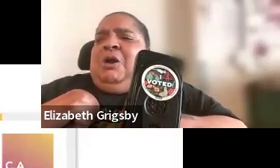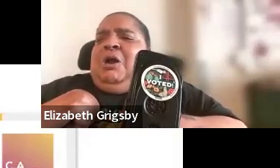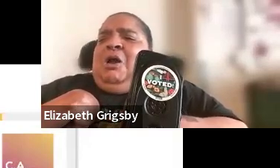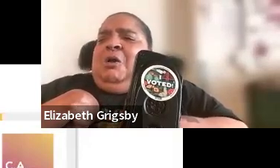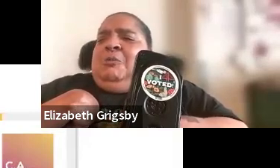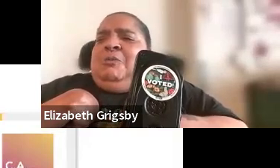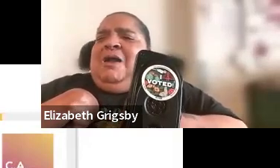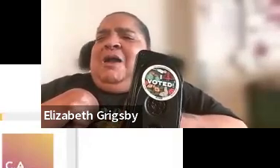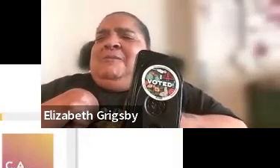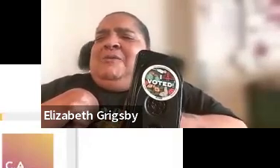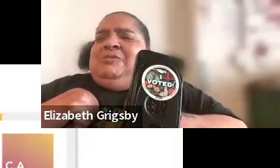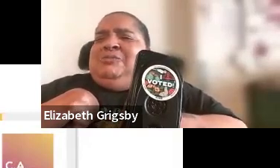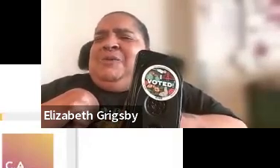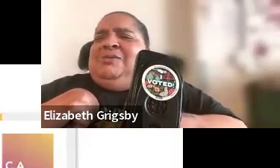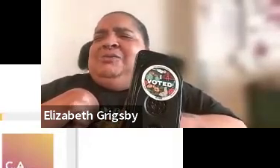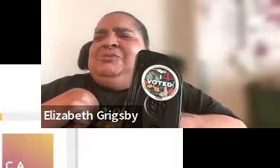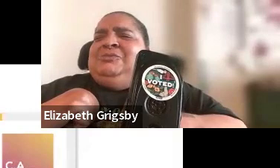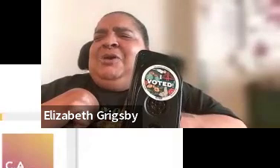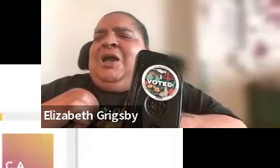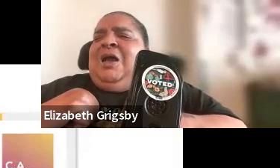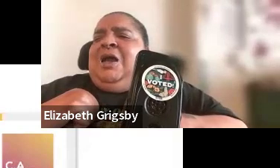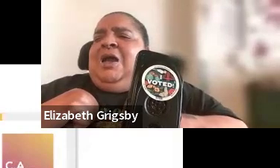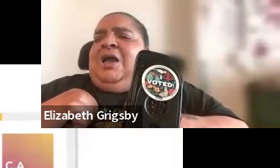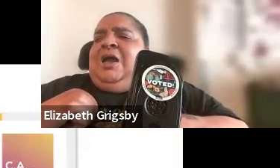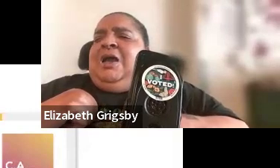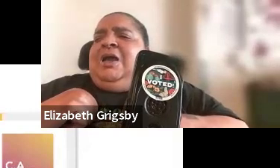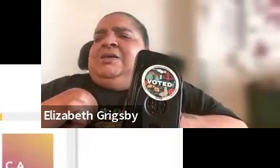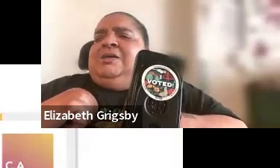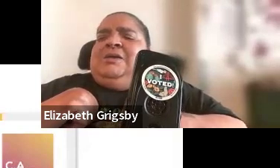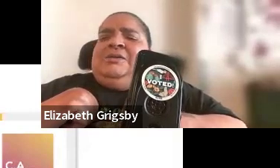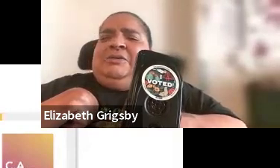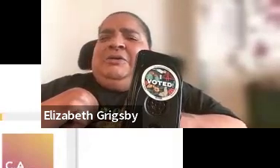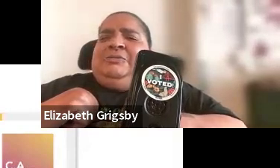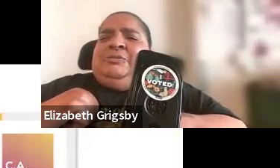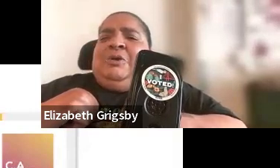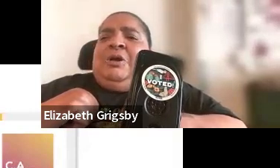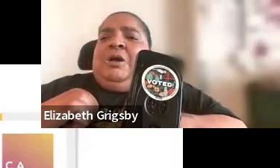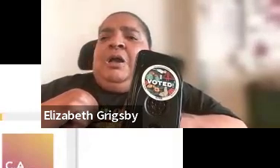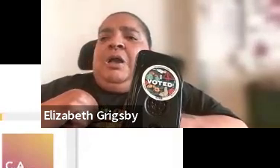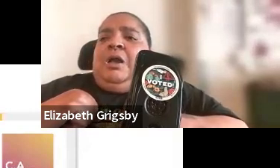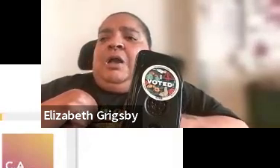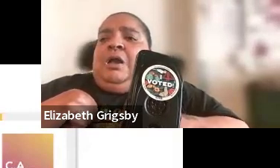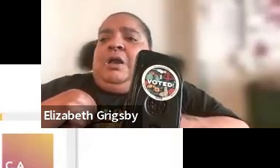available. We have a Spanish and English